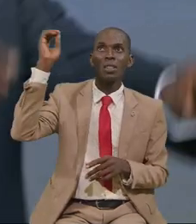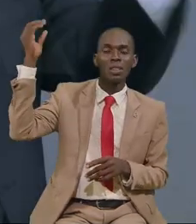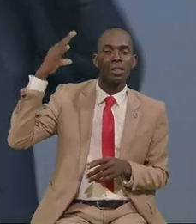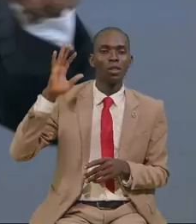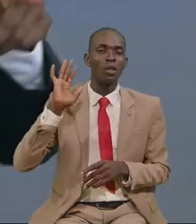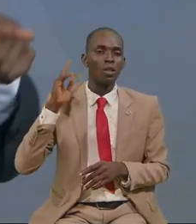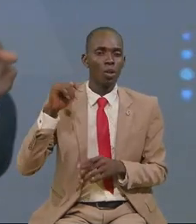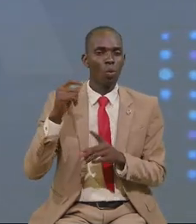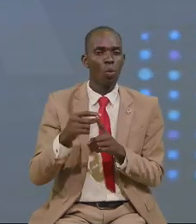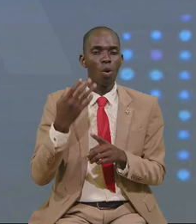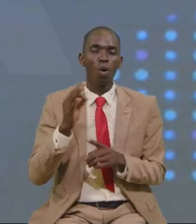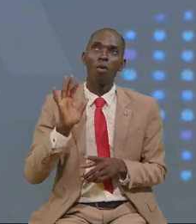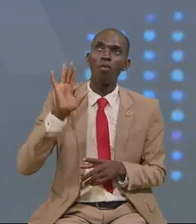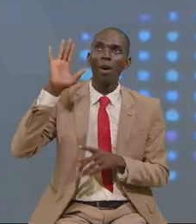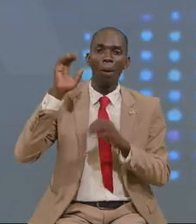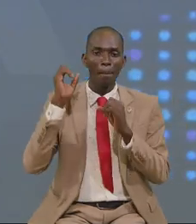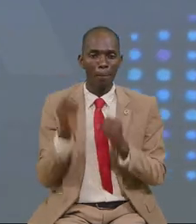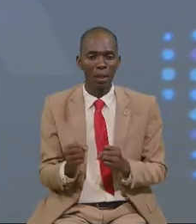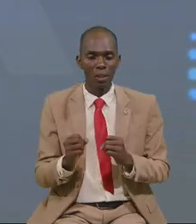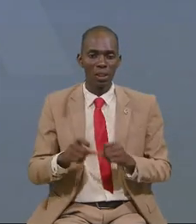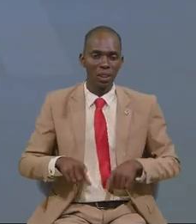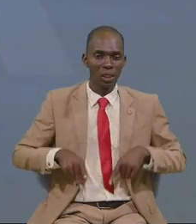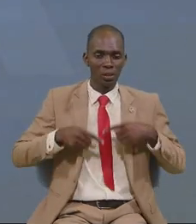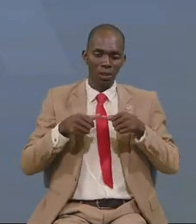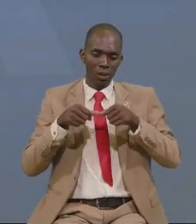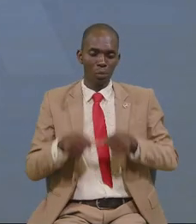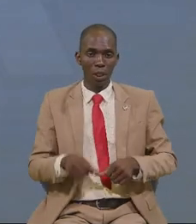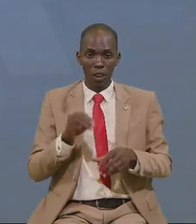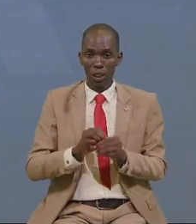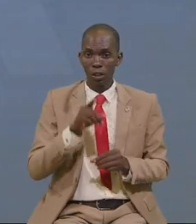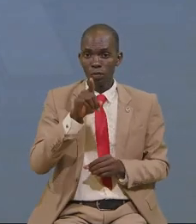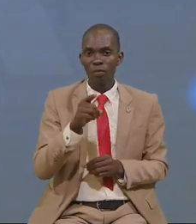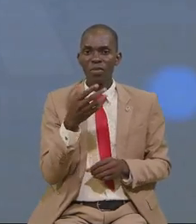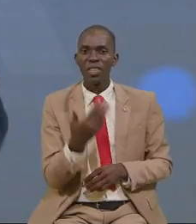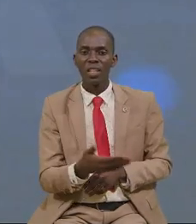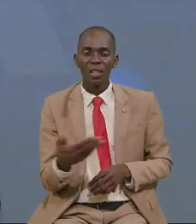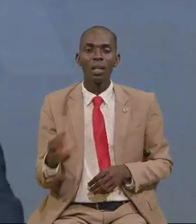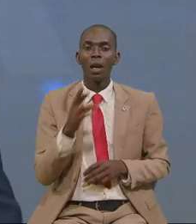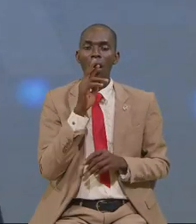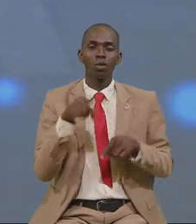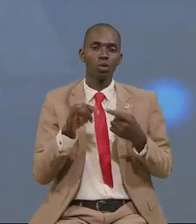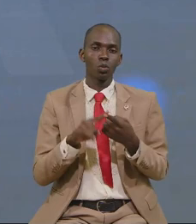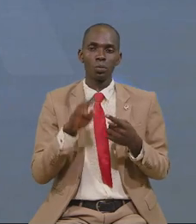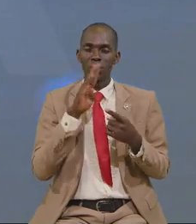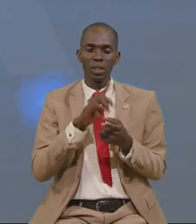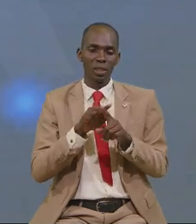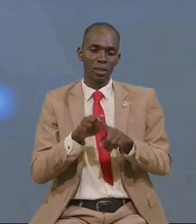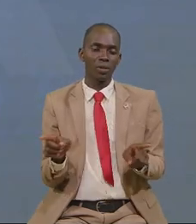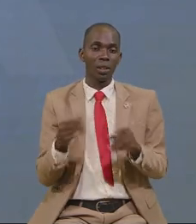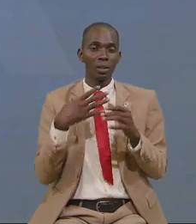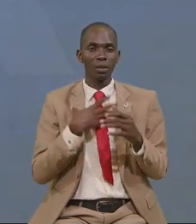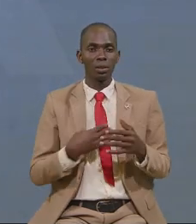power dwells and abides in you, things are going to be different. And now,